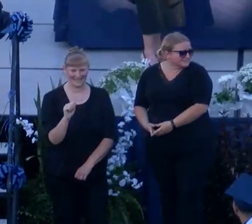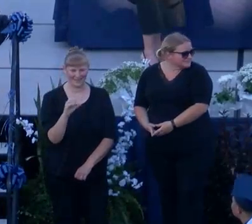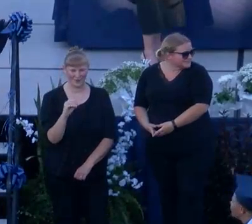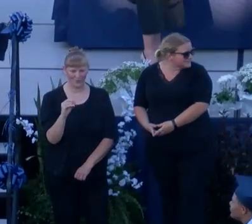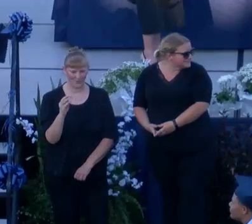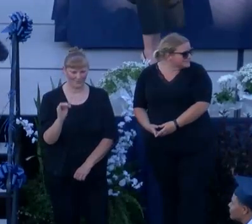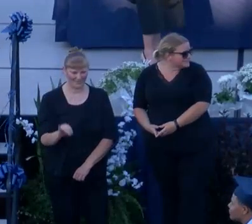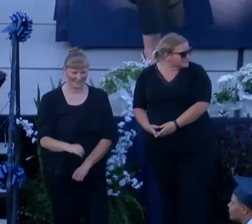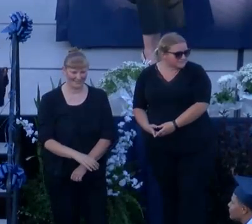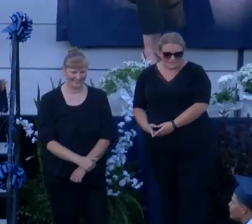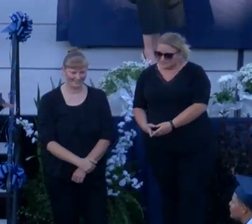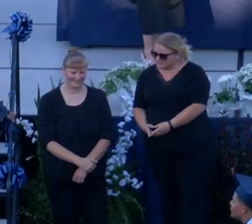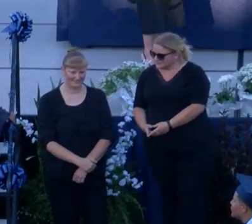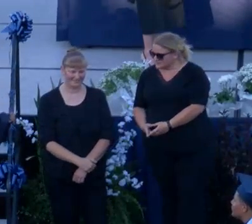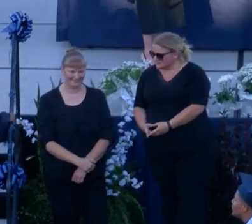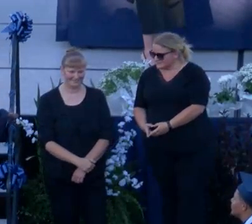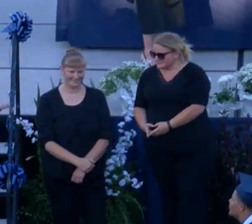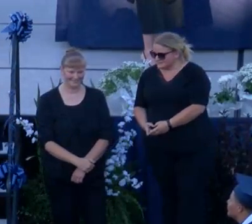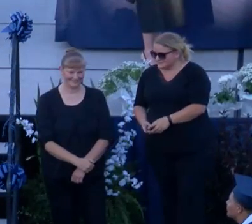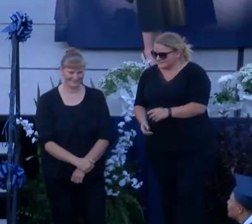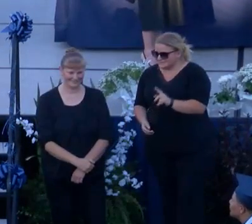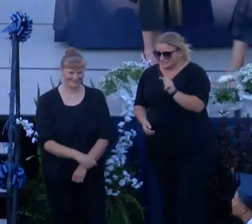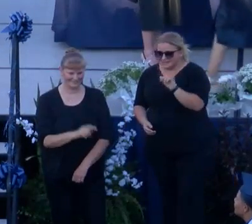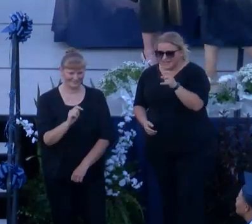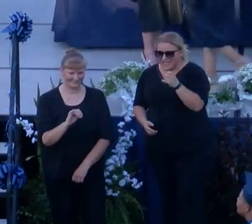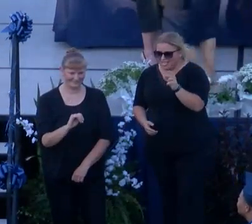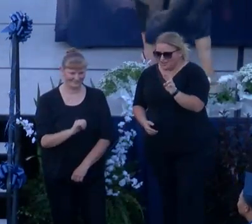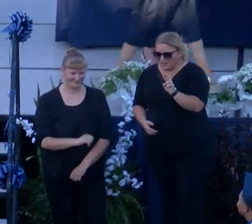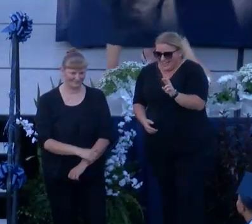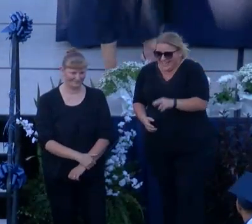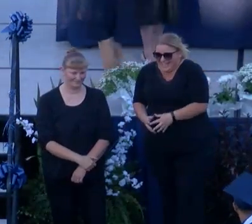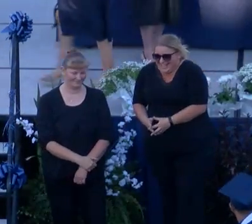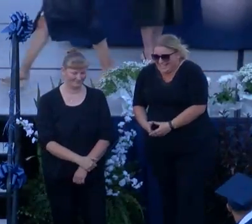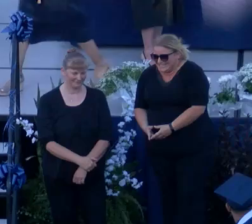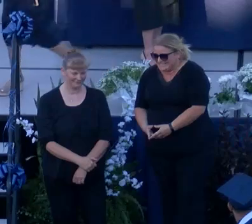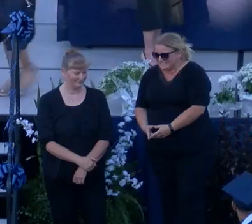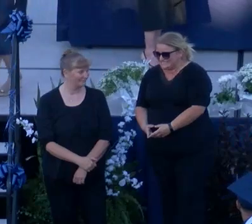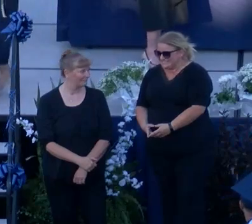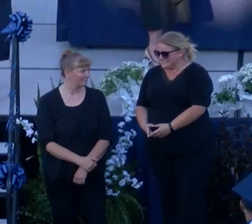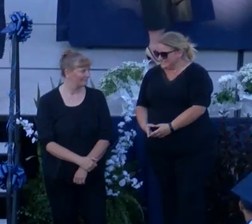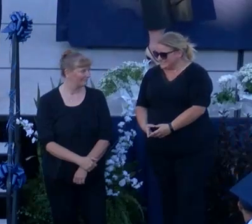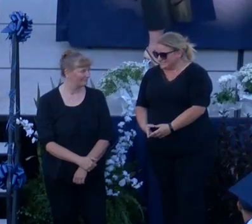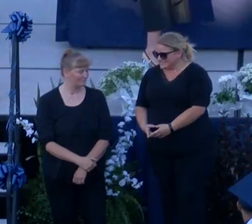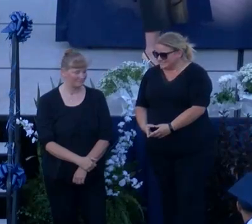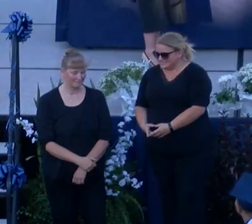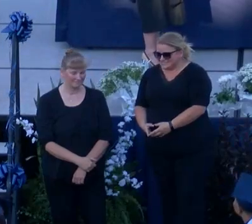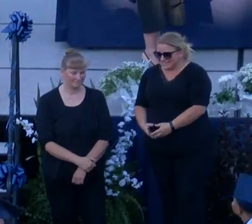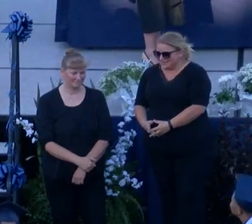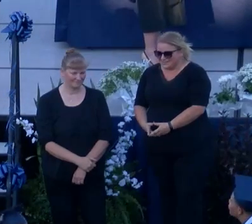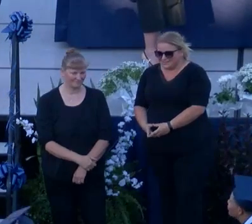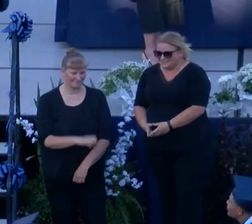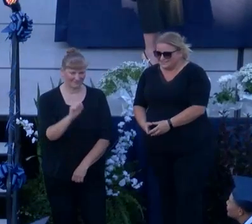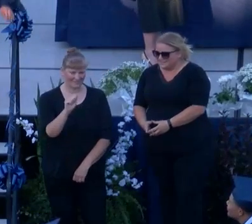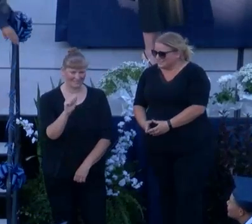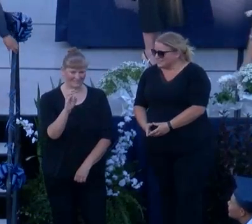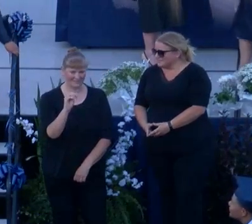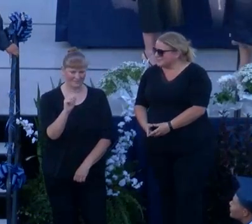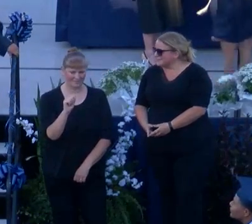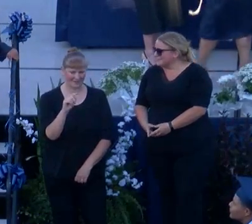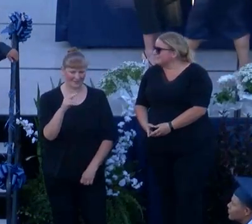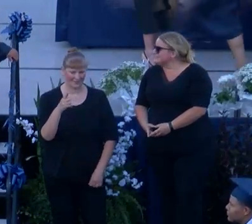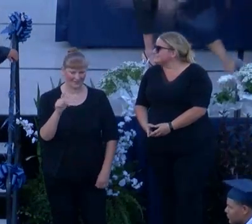Rodriguez. Tyler Latham. Evie Macias. Samantha